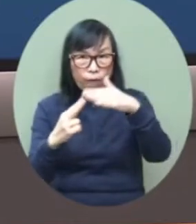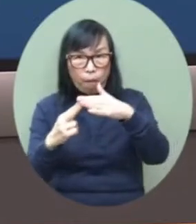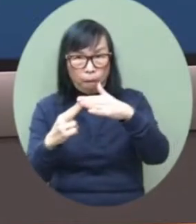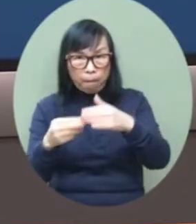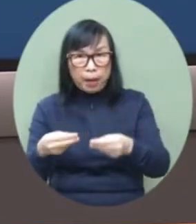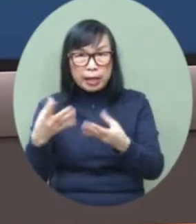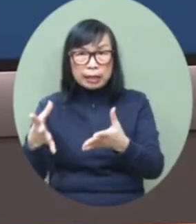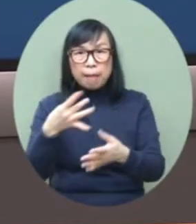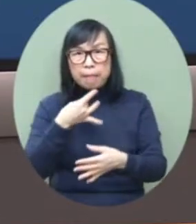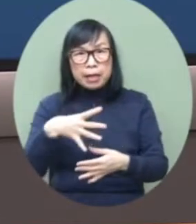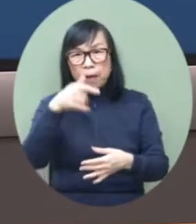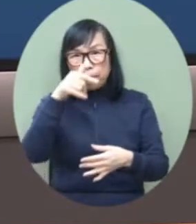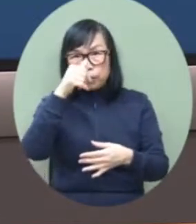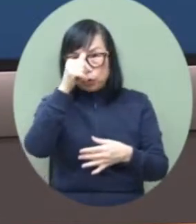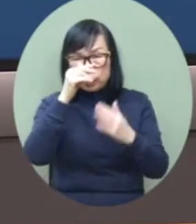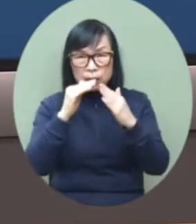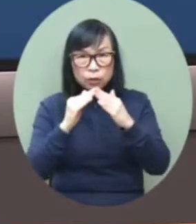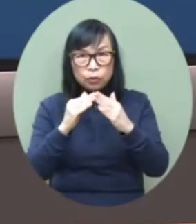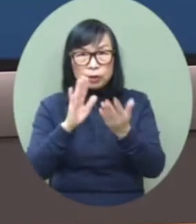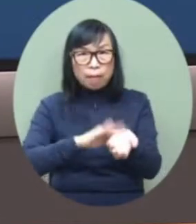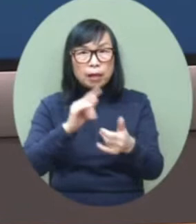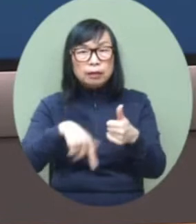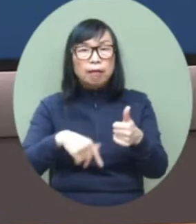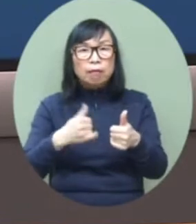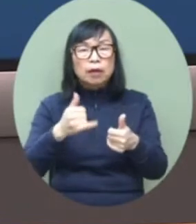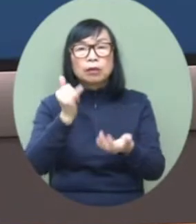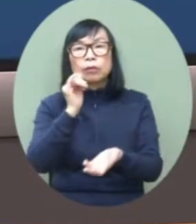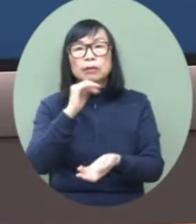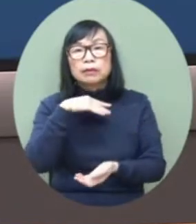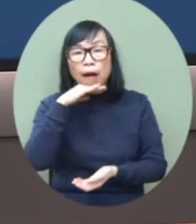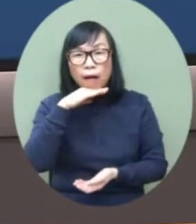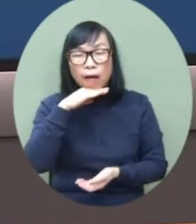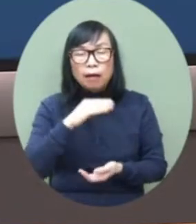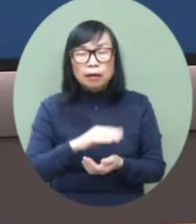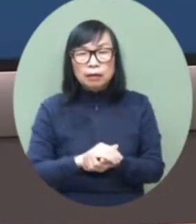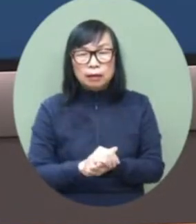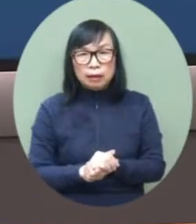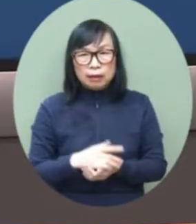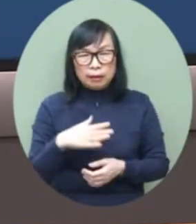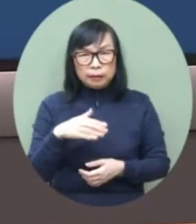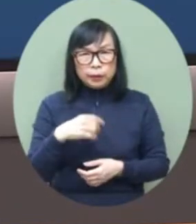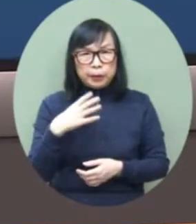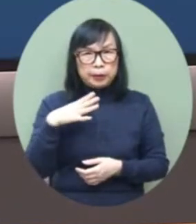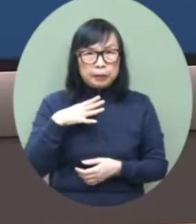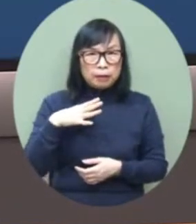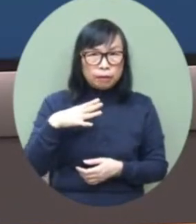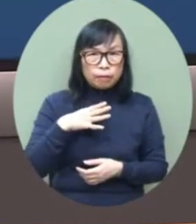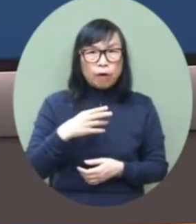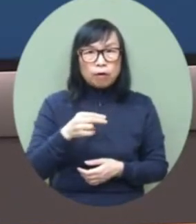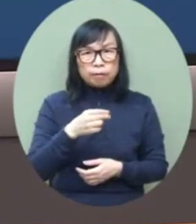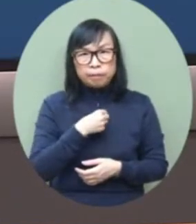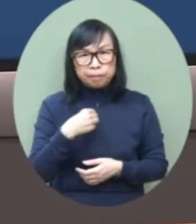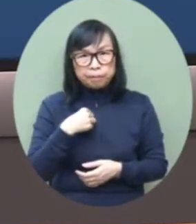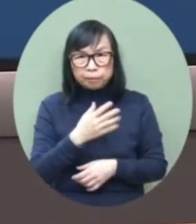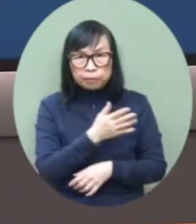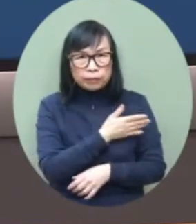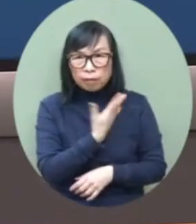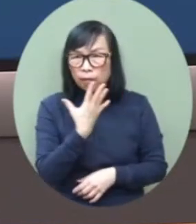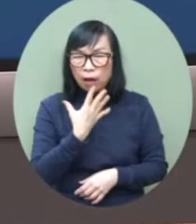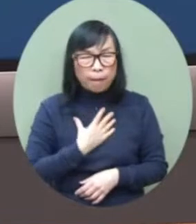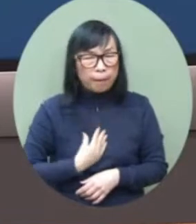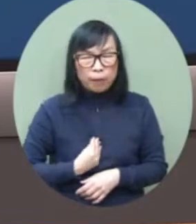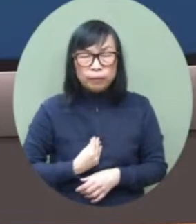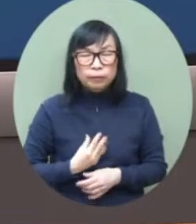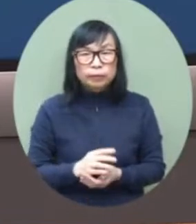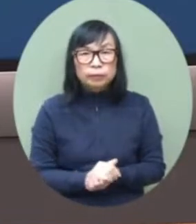cases where they had to accommodate patients in tents. For these situations, our